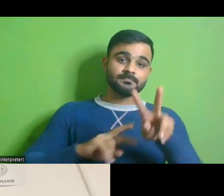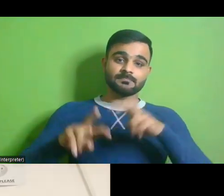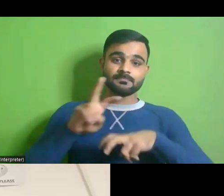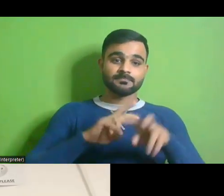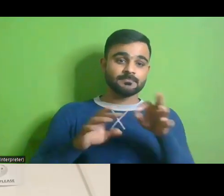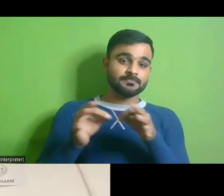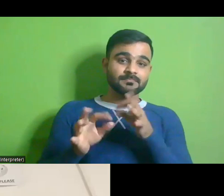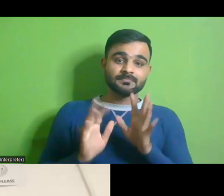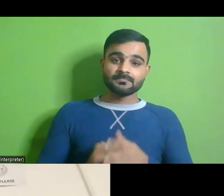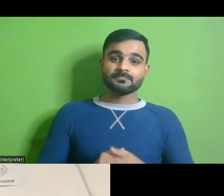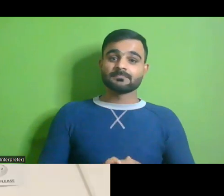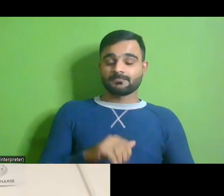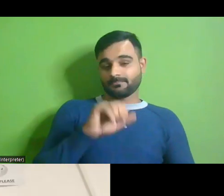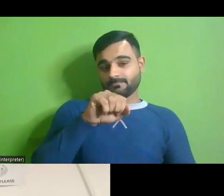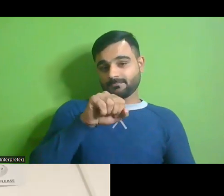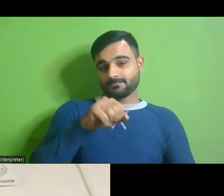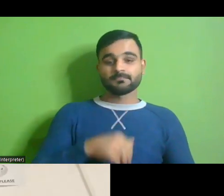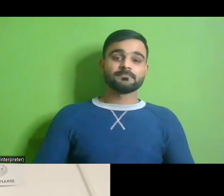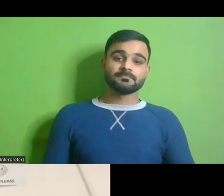we have to travel. Yes.